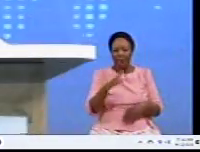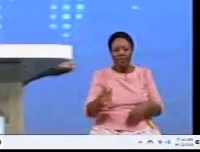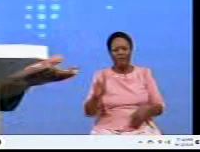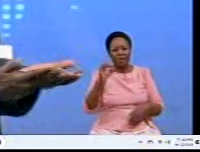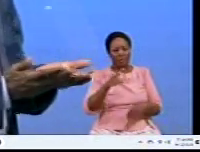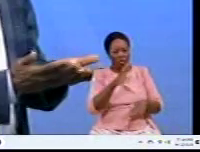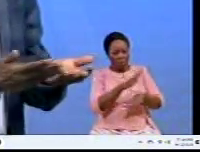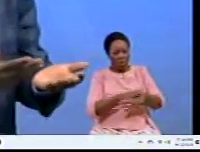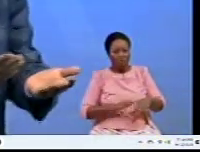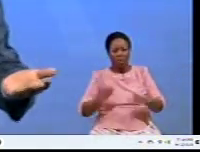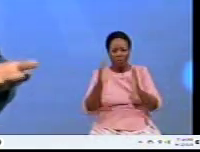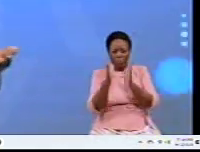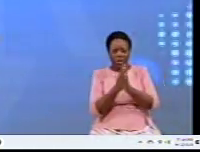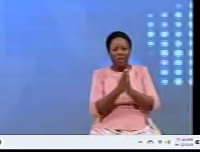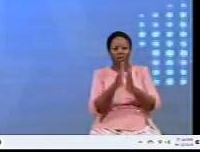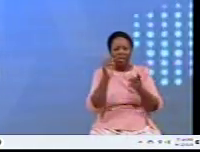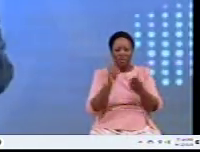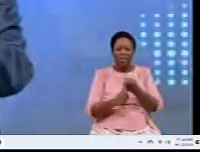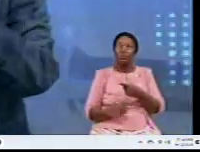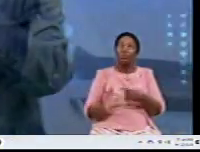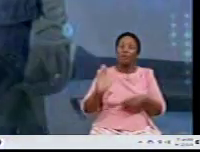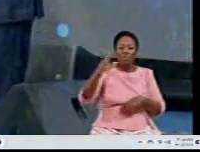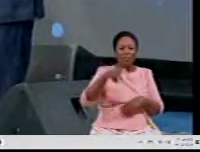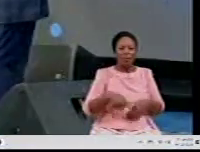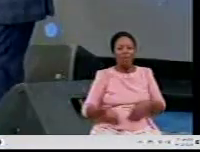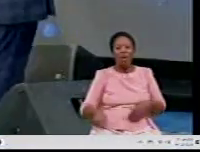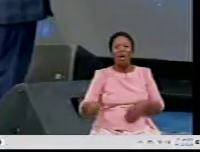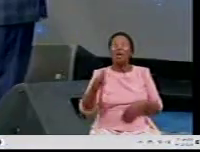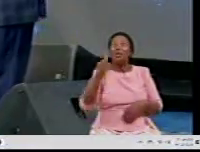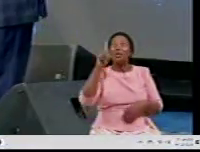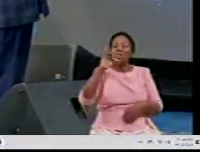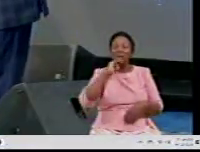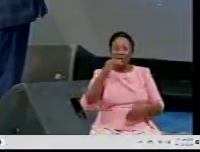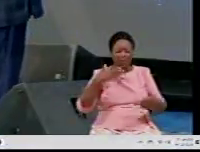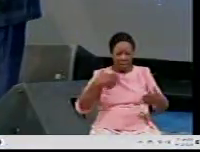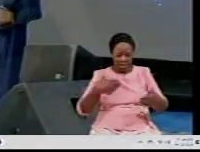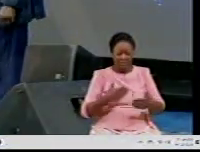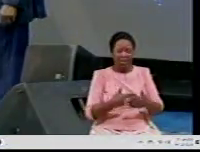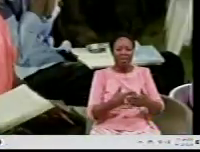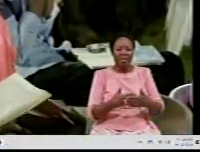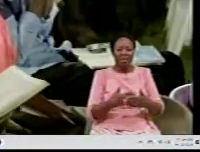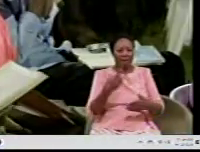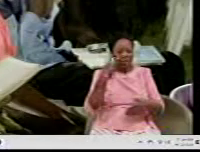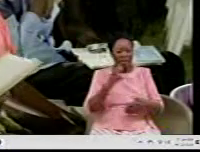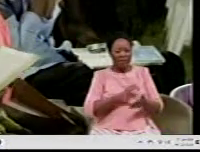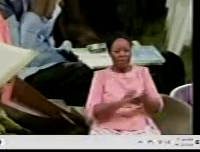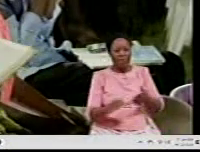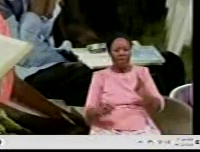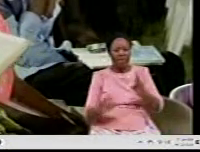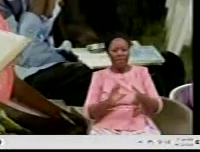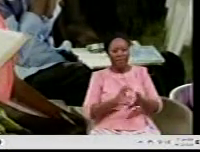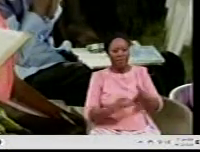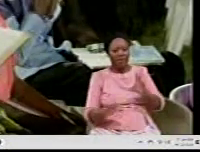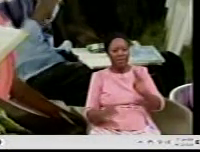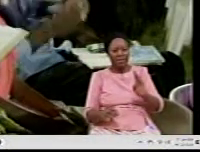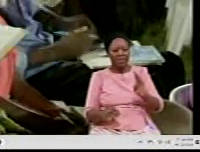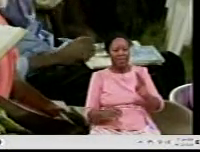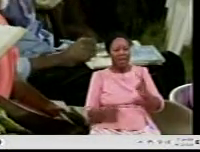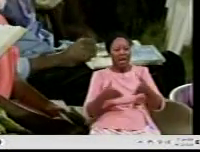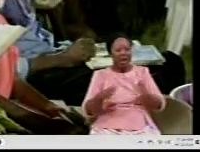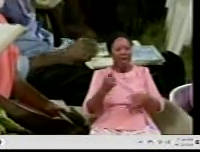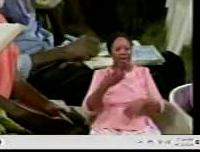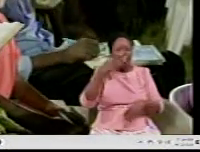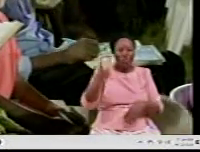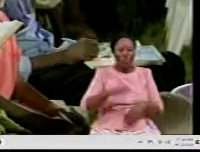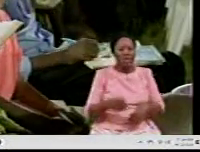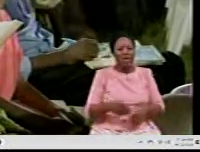upon him while he is near. Look at verse 7. In verse 7, let the wicked